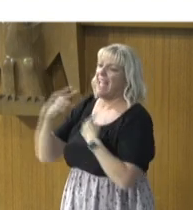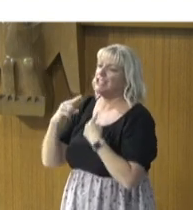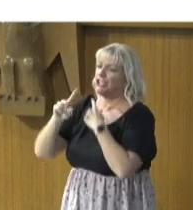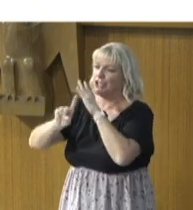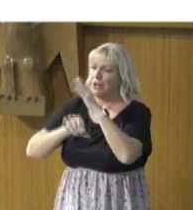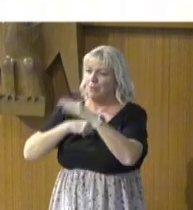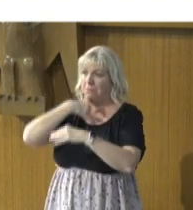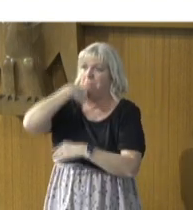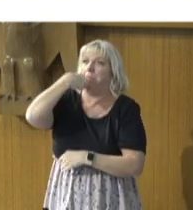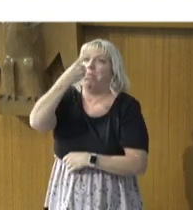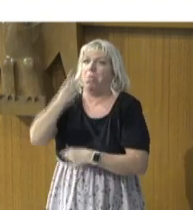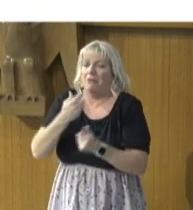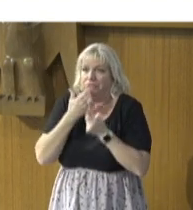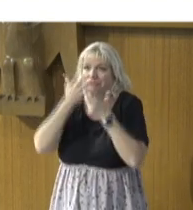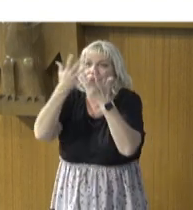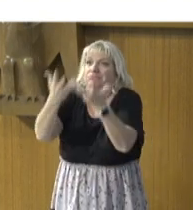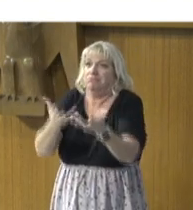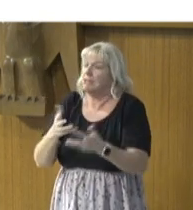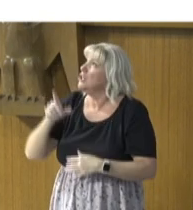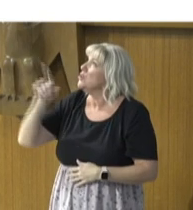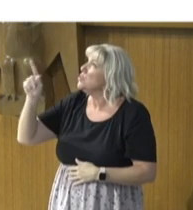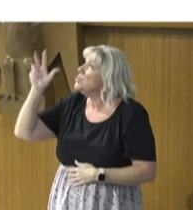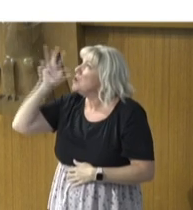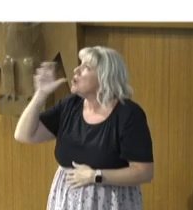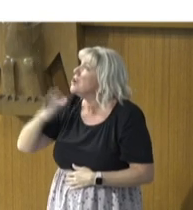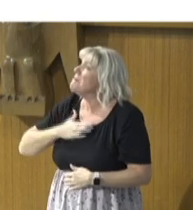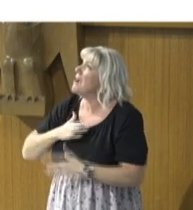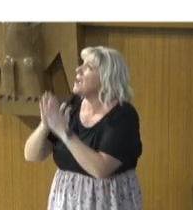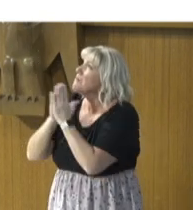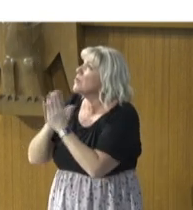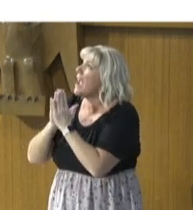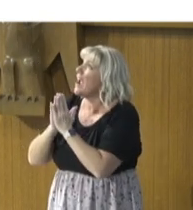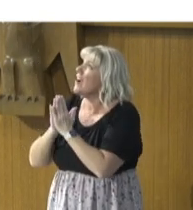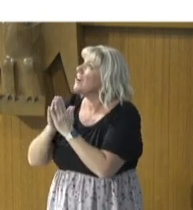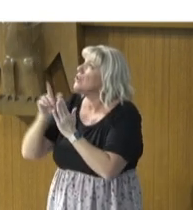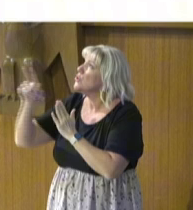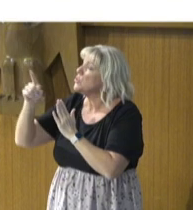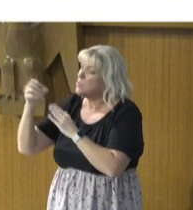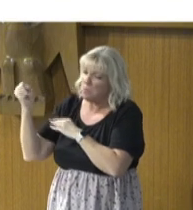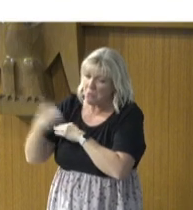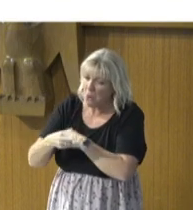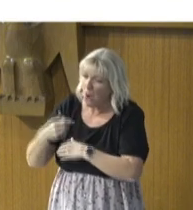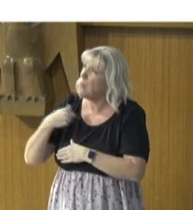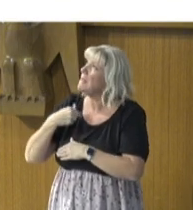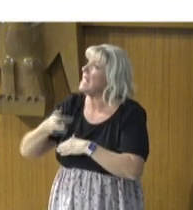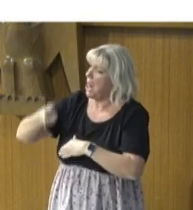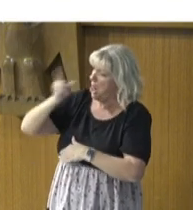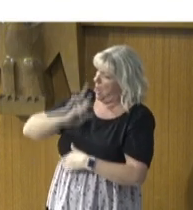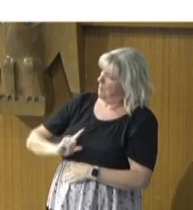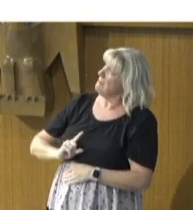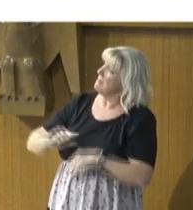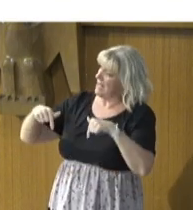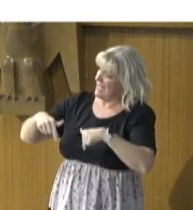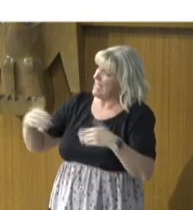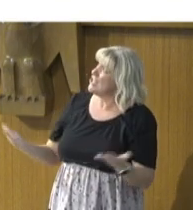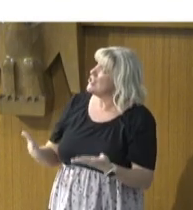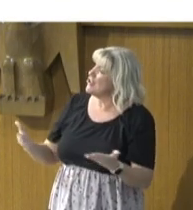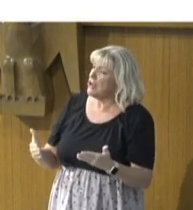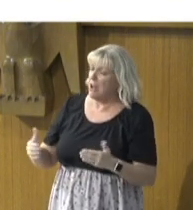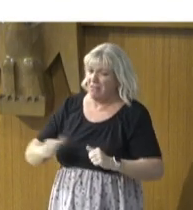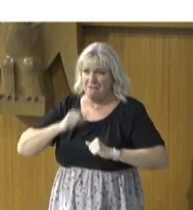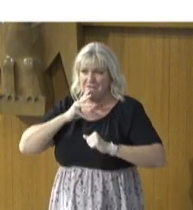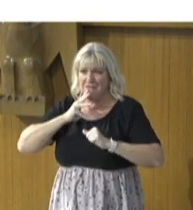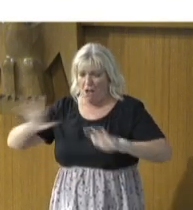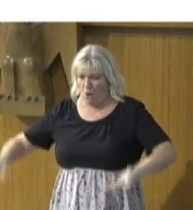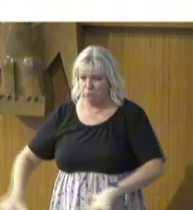Sheol I cried, and you heard my voice. You cast me into the deep, into the heart of the seas, and the flood surrounded